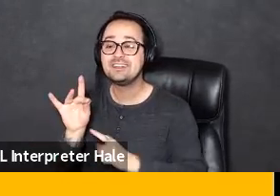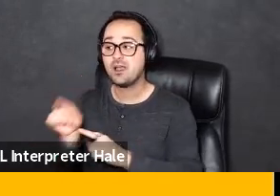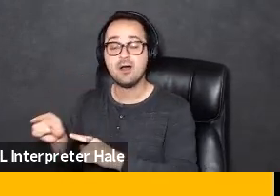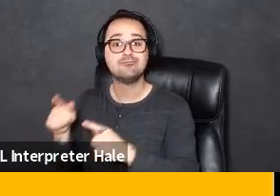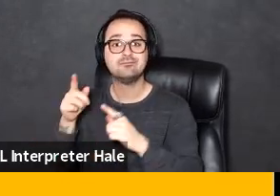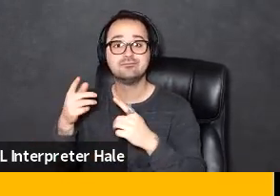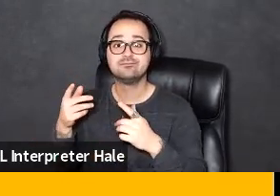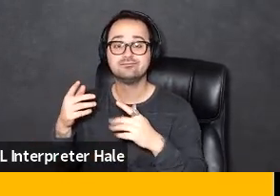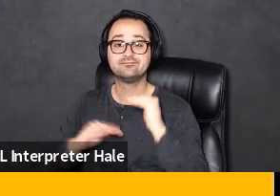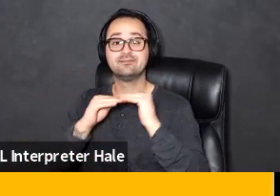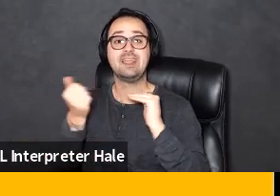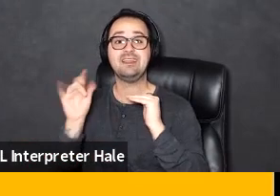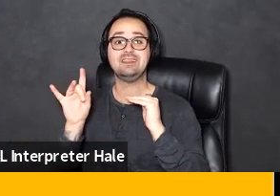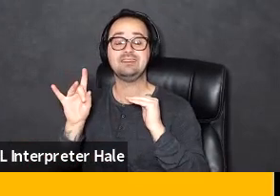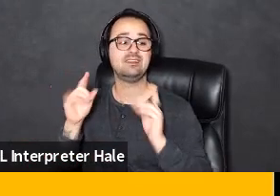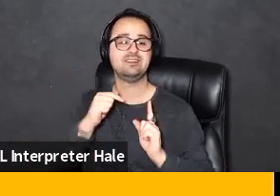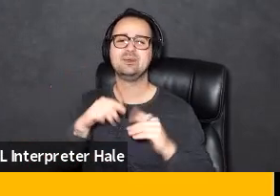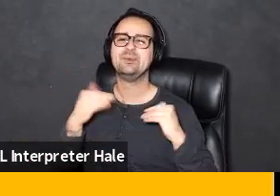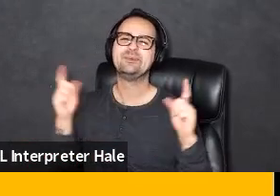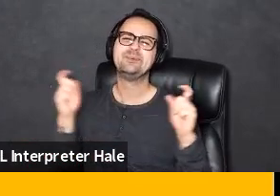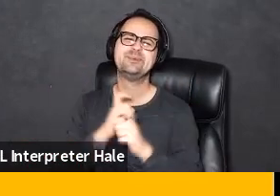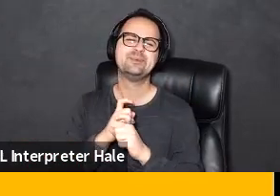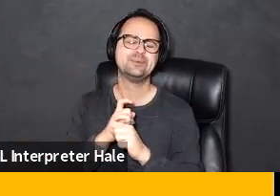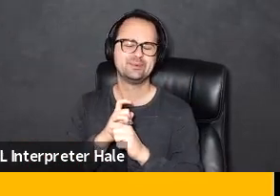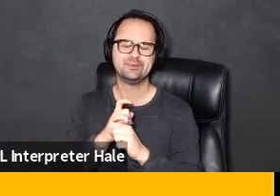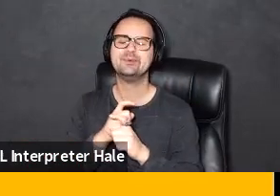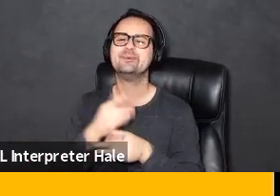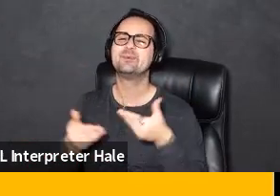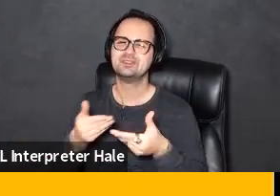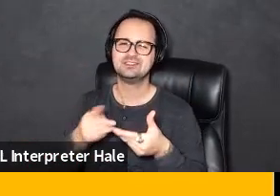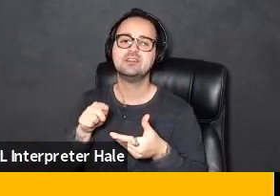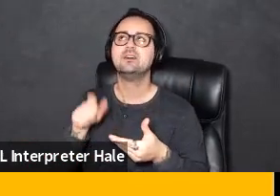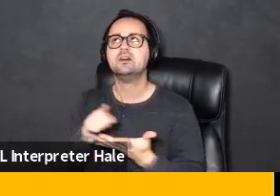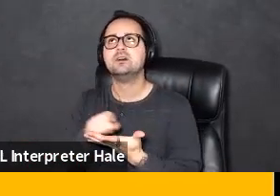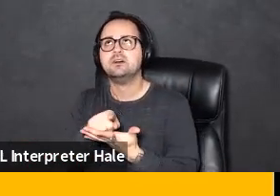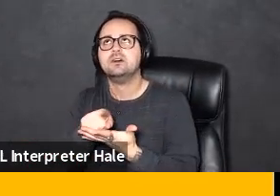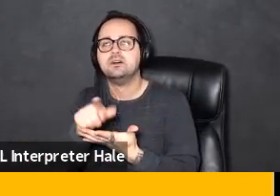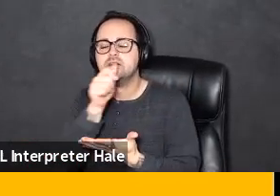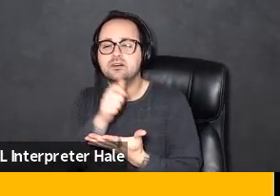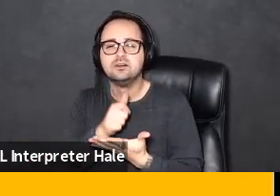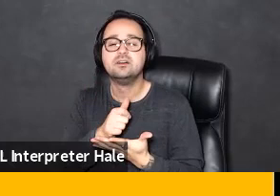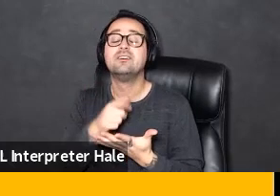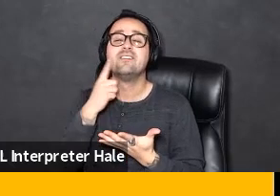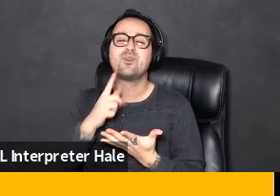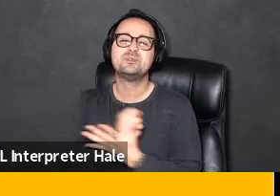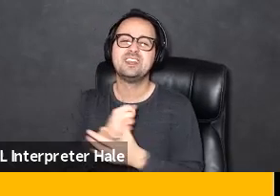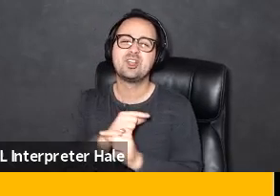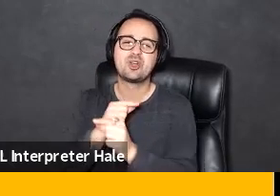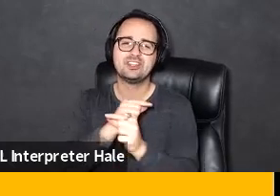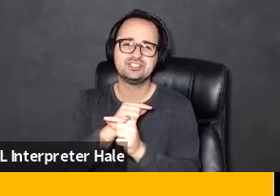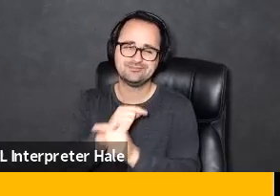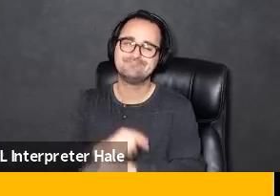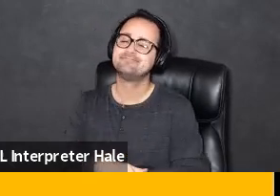adult at 18, it's a much more difficult process that you have to go through to obtain guardianship.